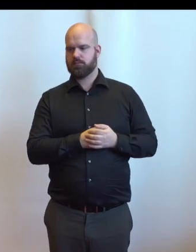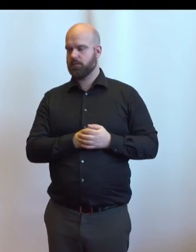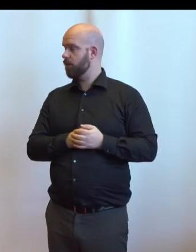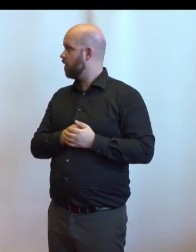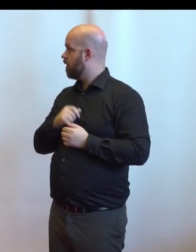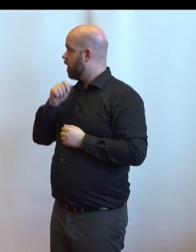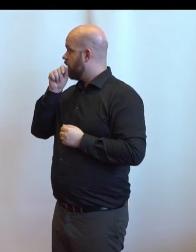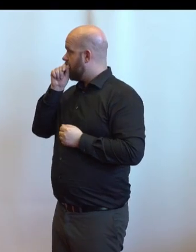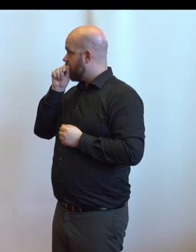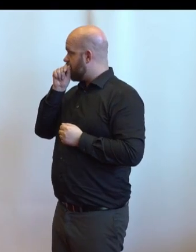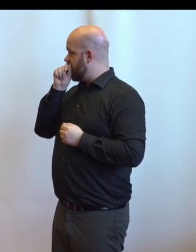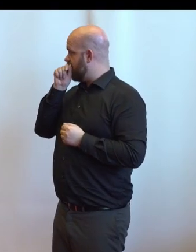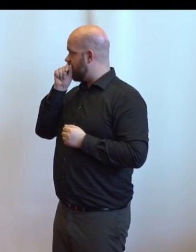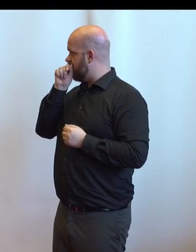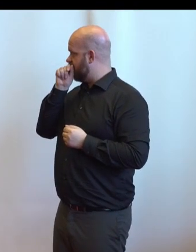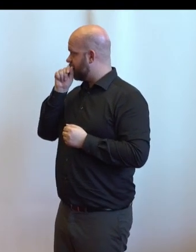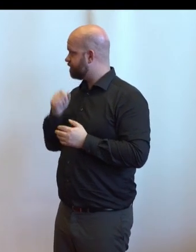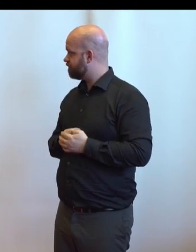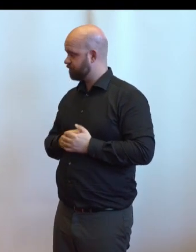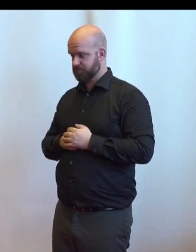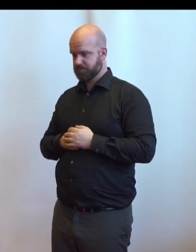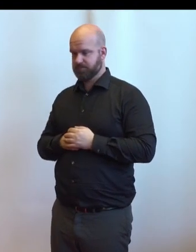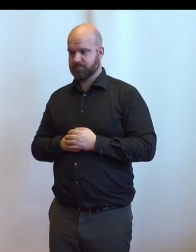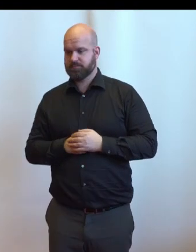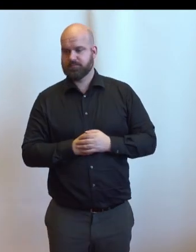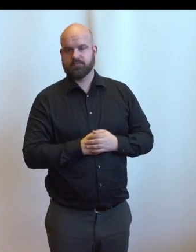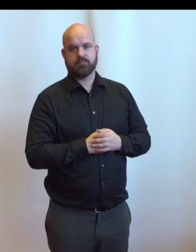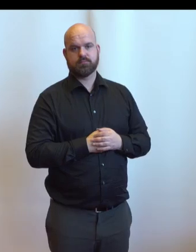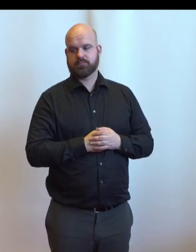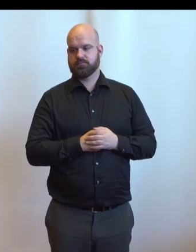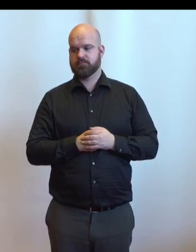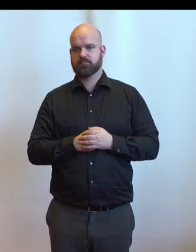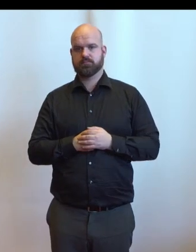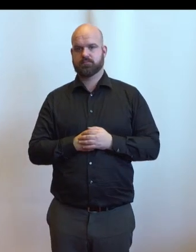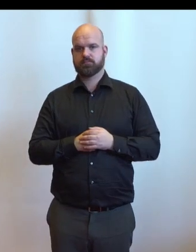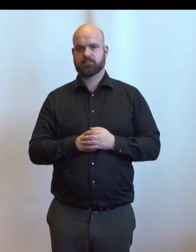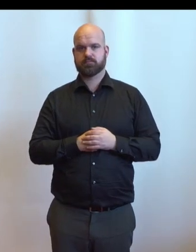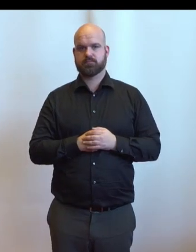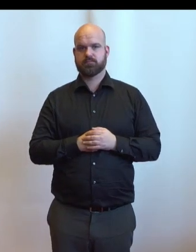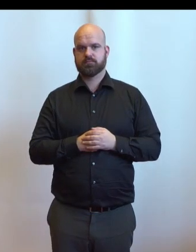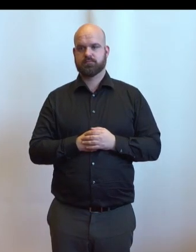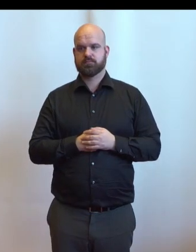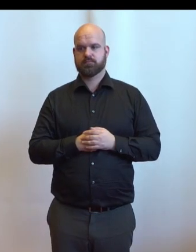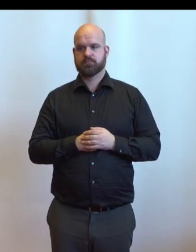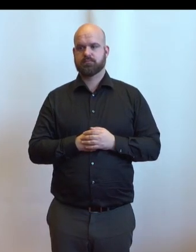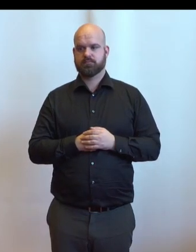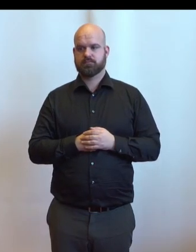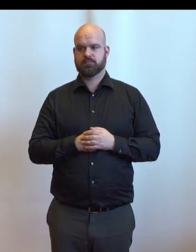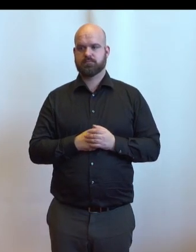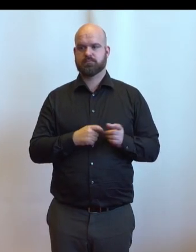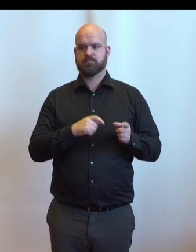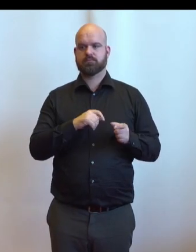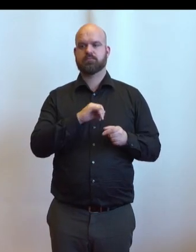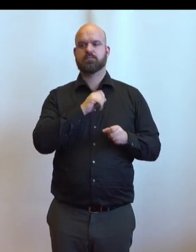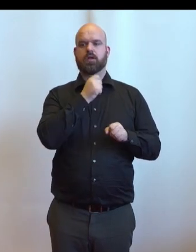Job Accessible Network. Thank you, Susan. I recognize your expertise here. And so basically what they did is that they worked